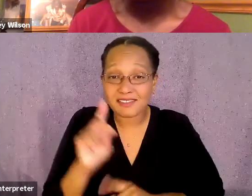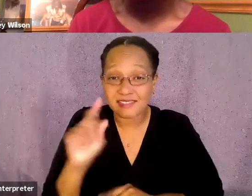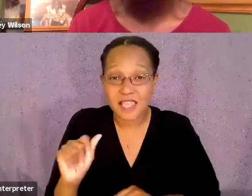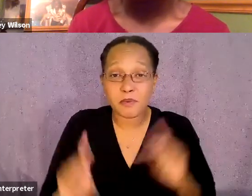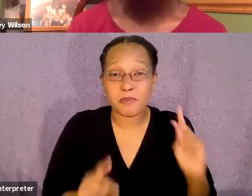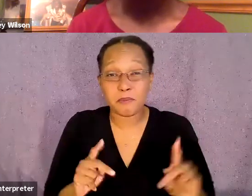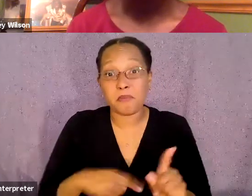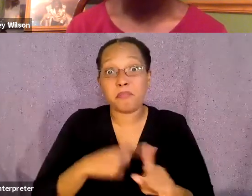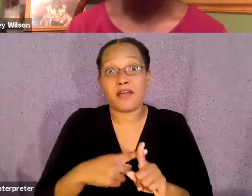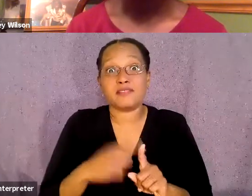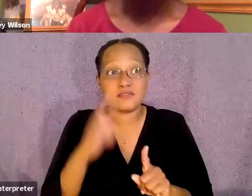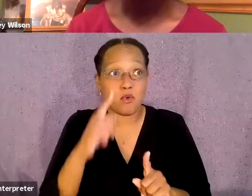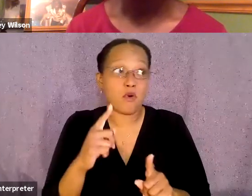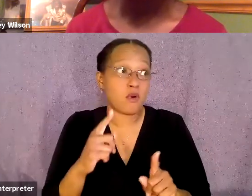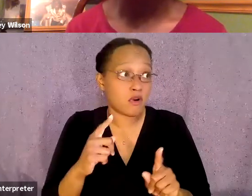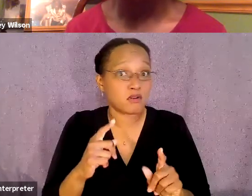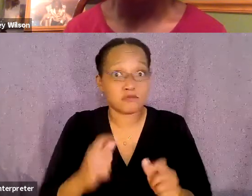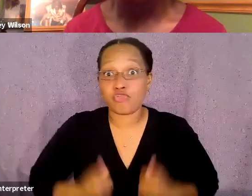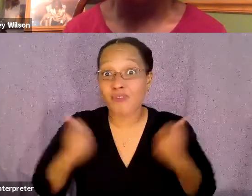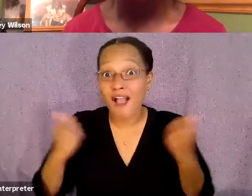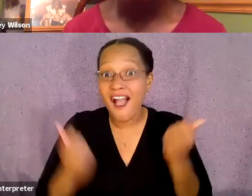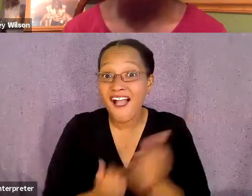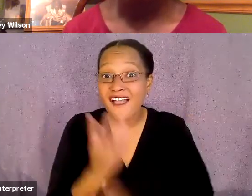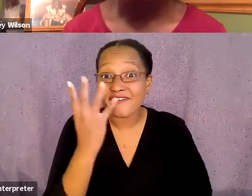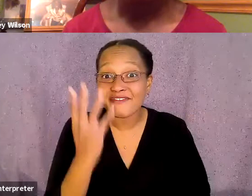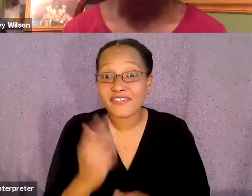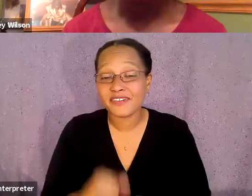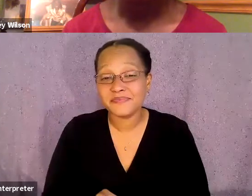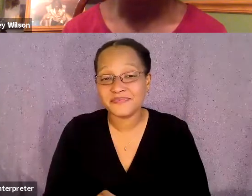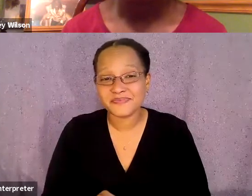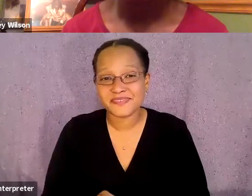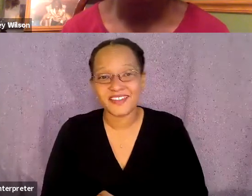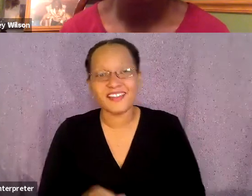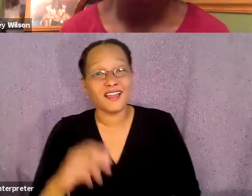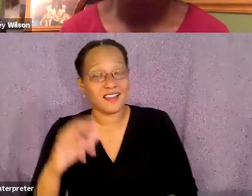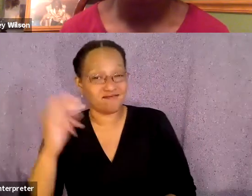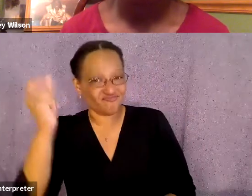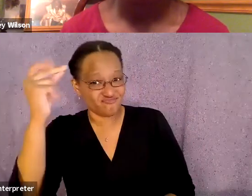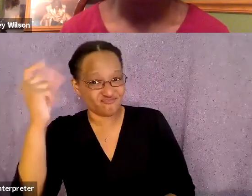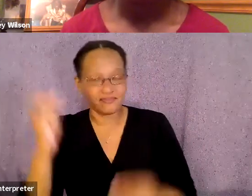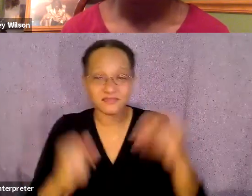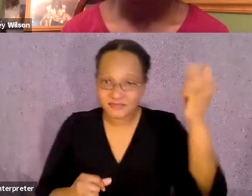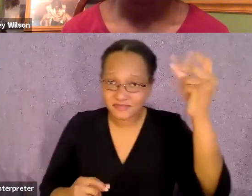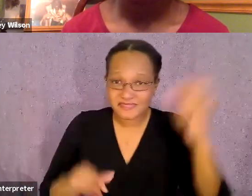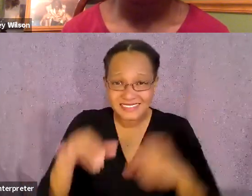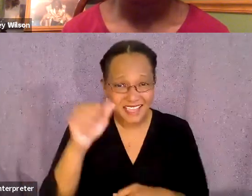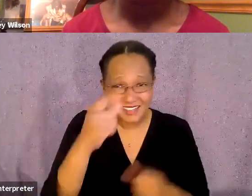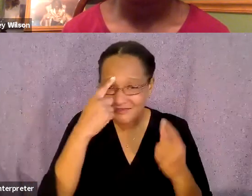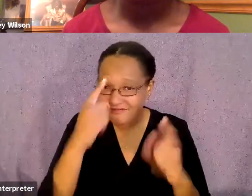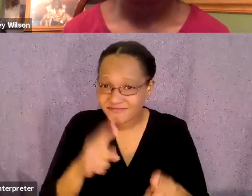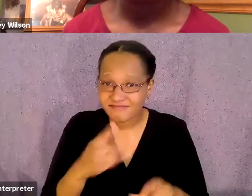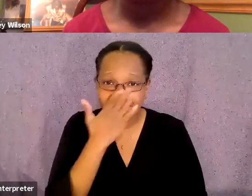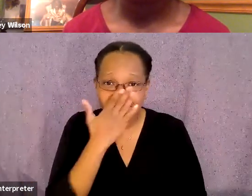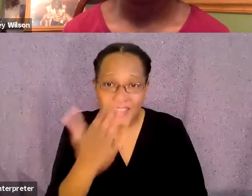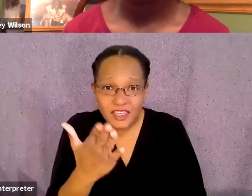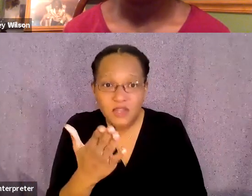to live. Exactly. Right. That's a word. It really is. Thank you, Brittany, for that. And I just want to